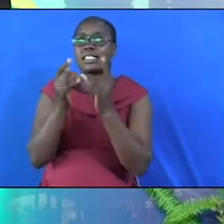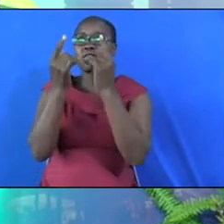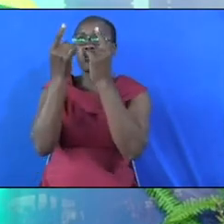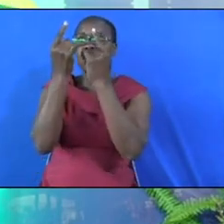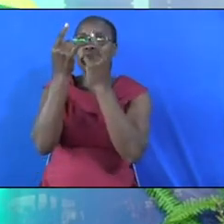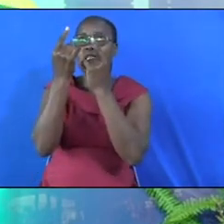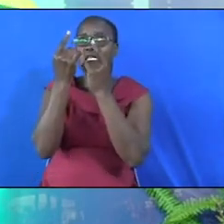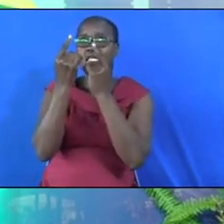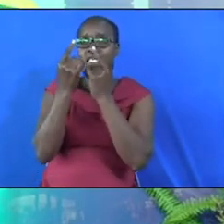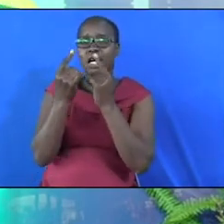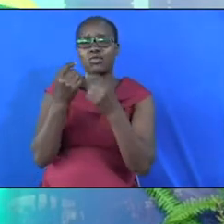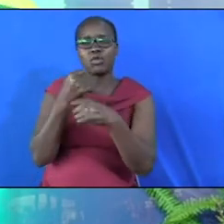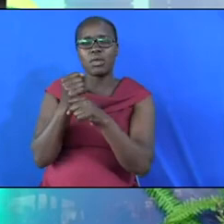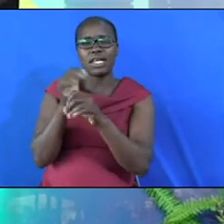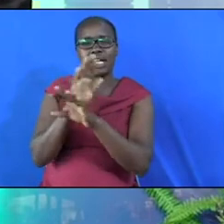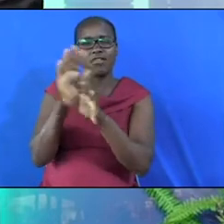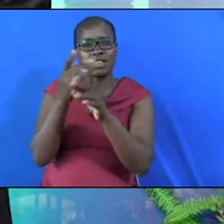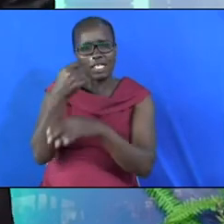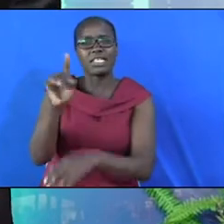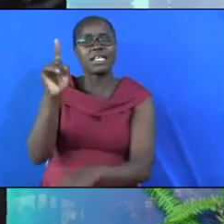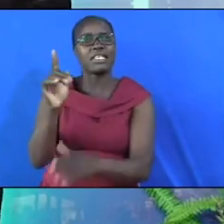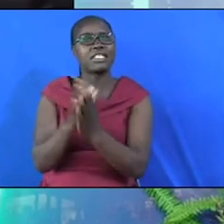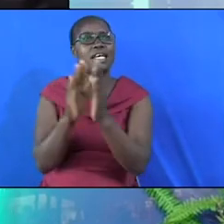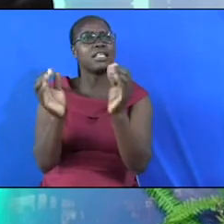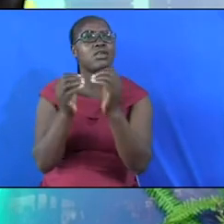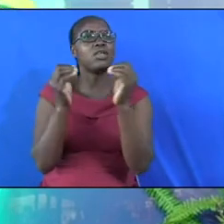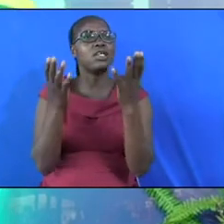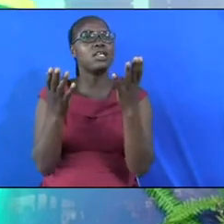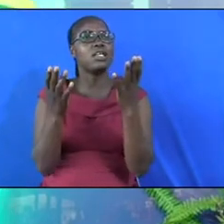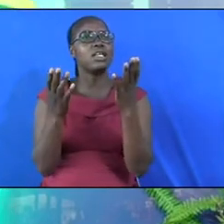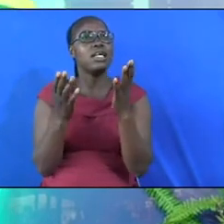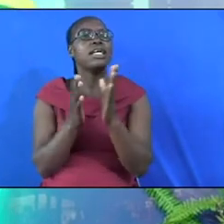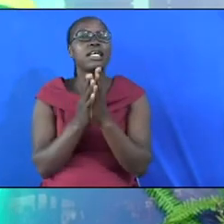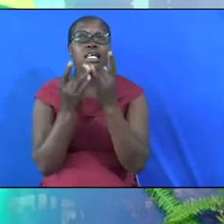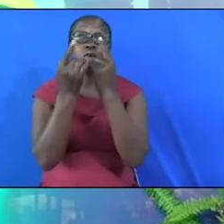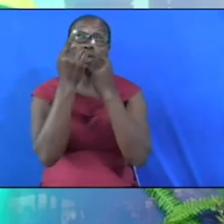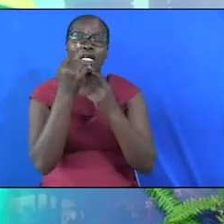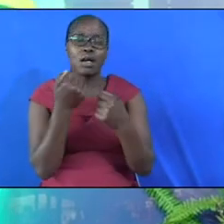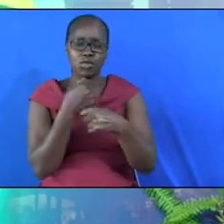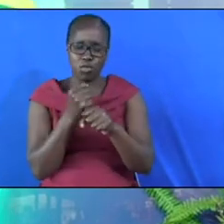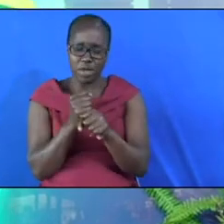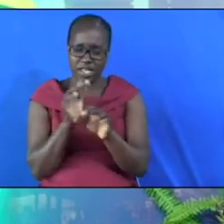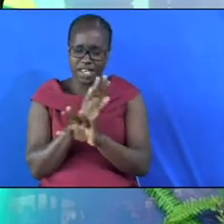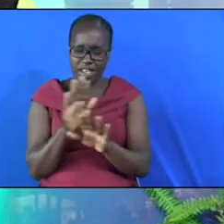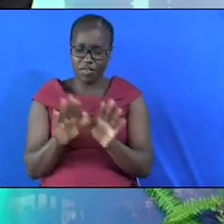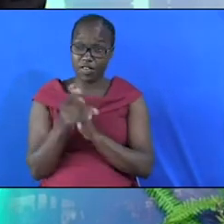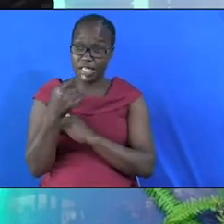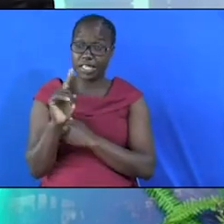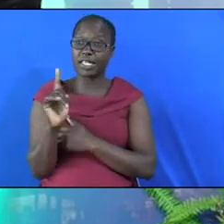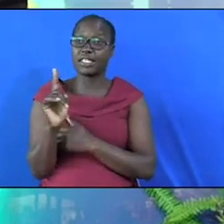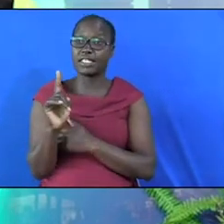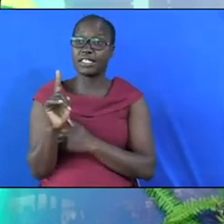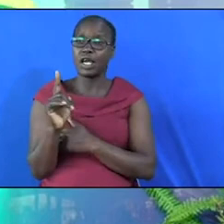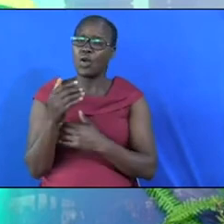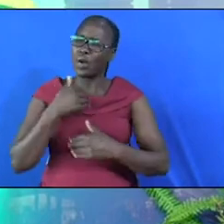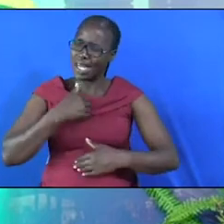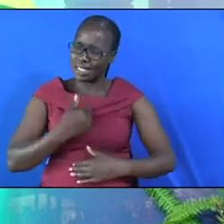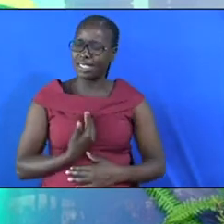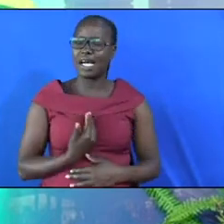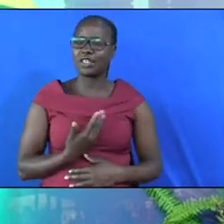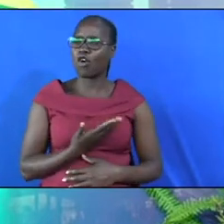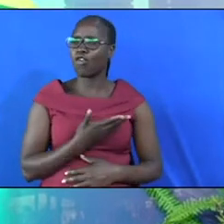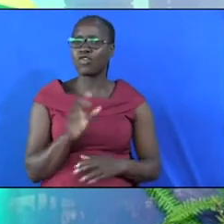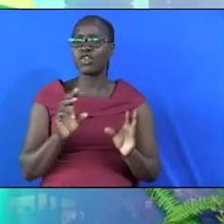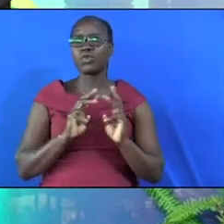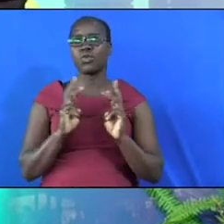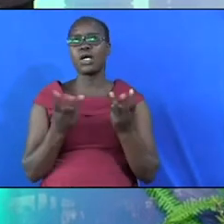to make everything right. Hallelujah. He will come to make everything right. We are tired of